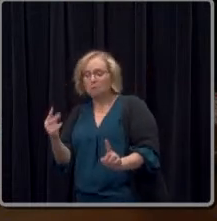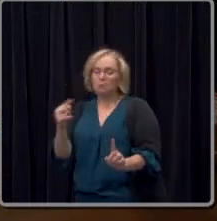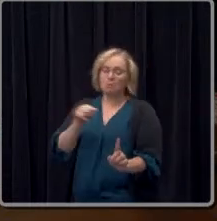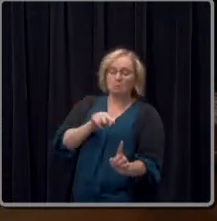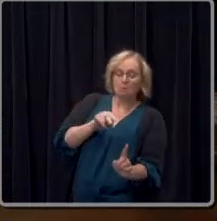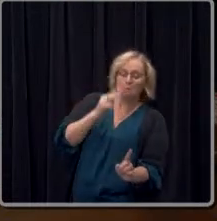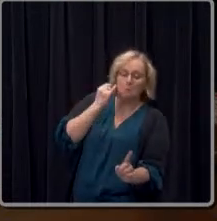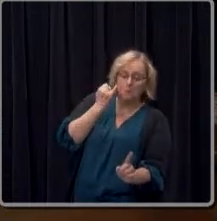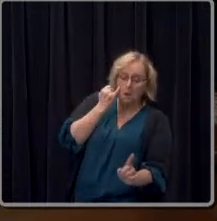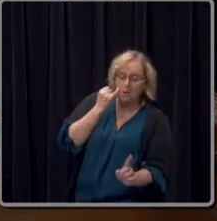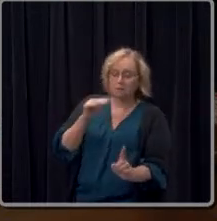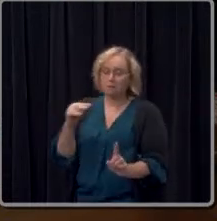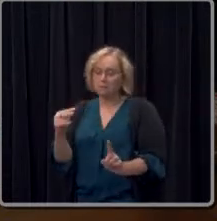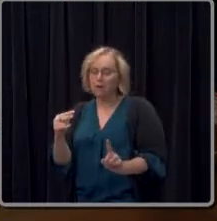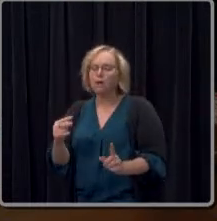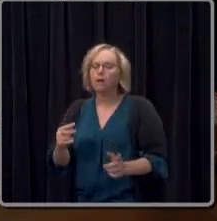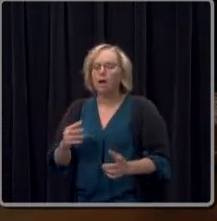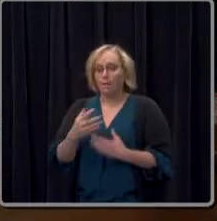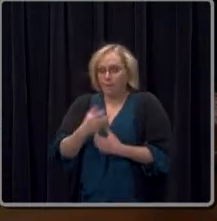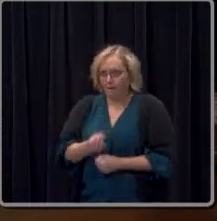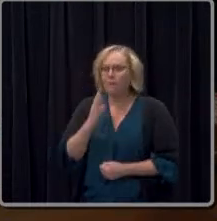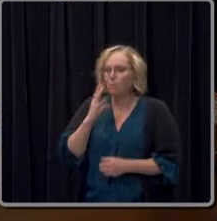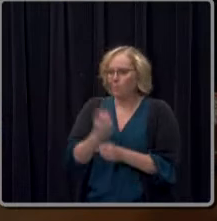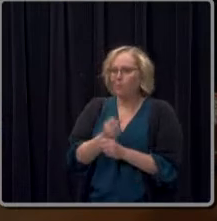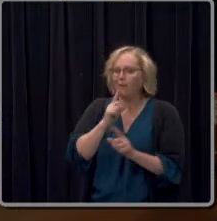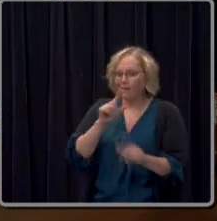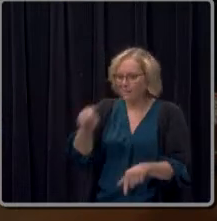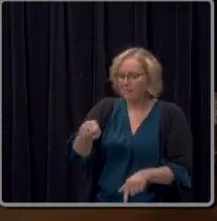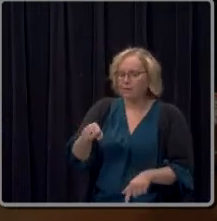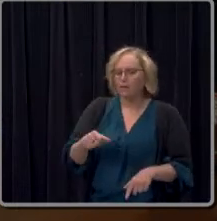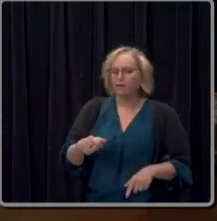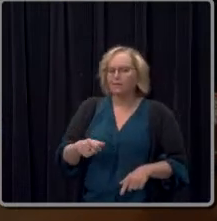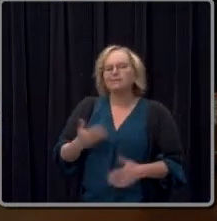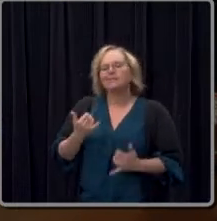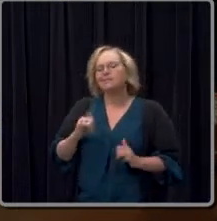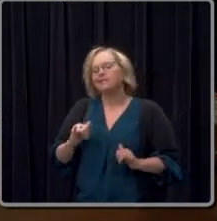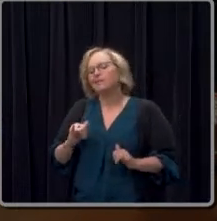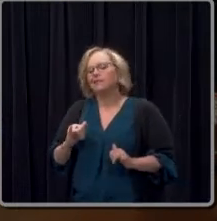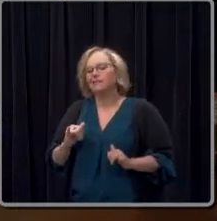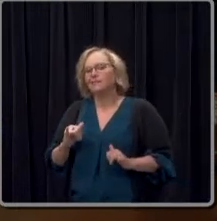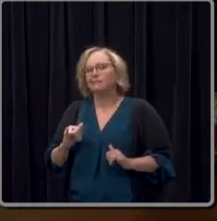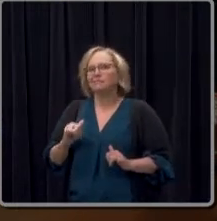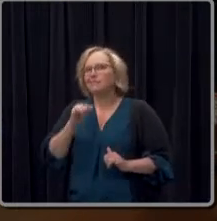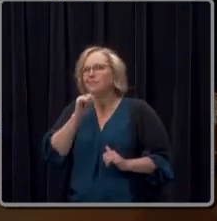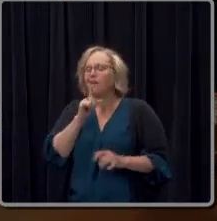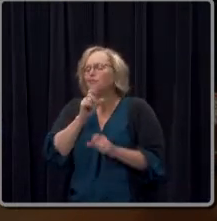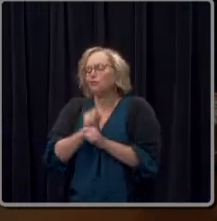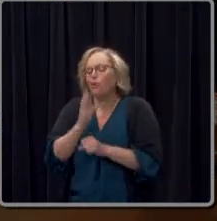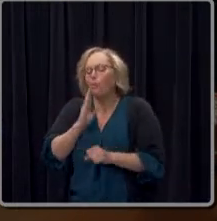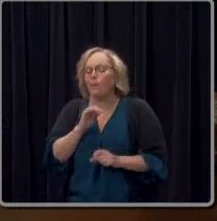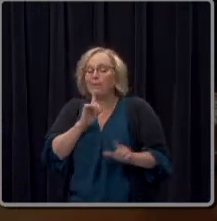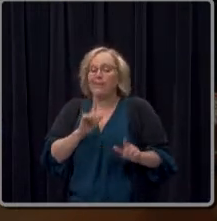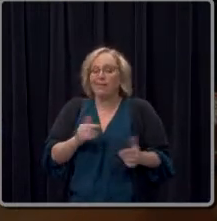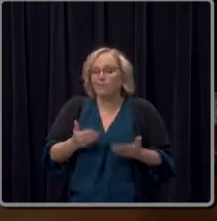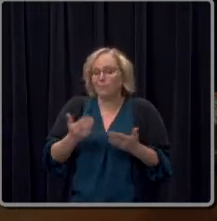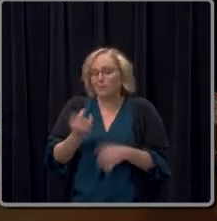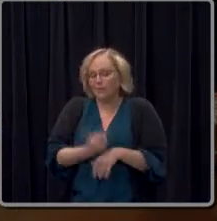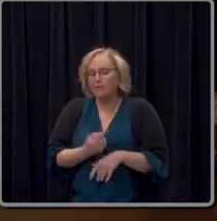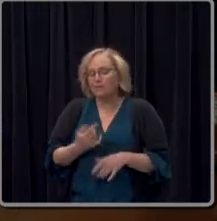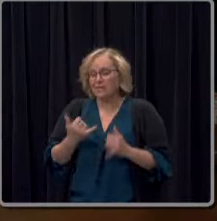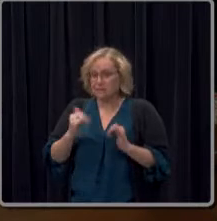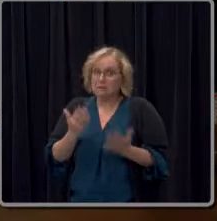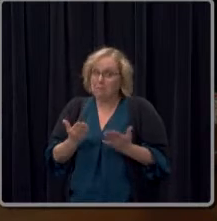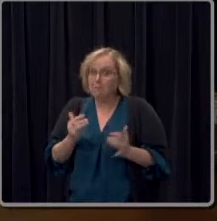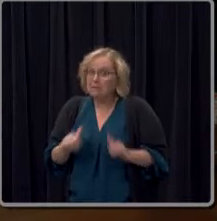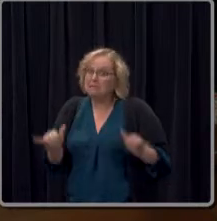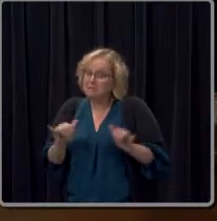answer. It still might be the answer that was probably going to be presented today, right? I mean, just on the record. It still might be the same one, but